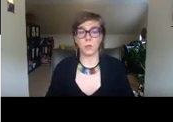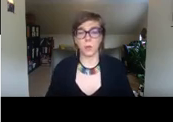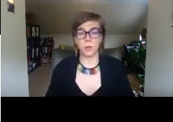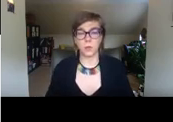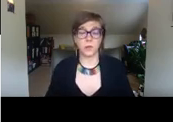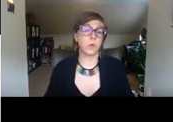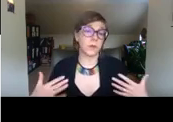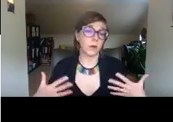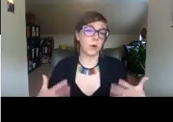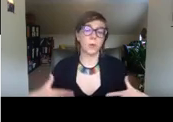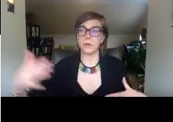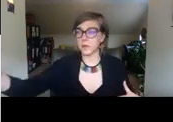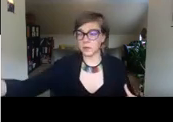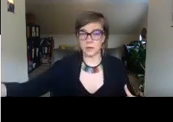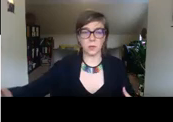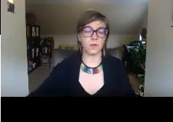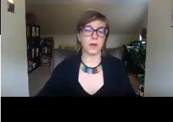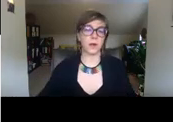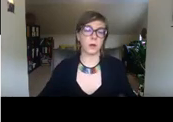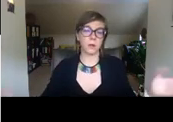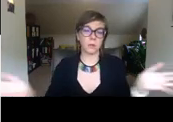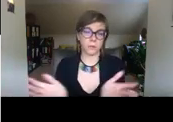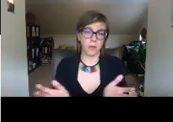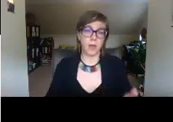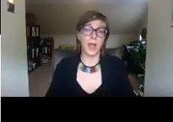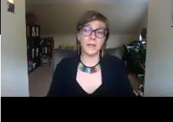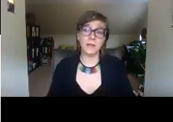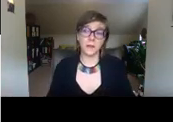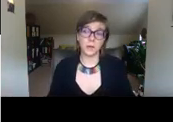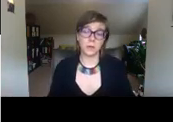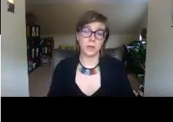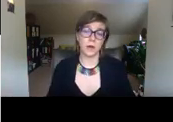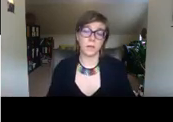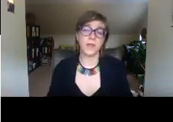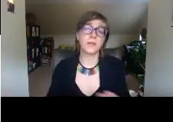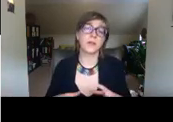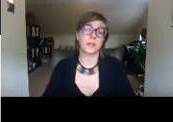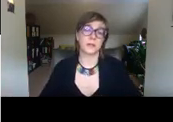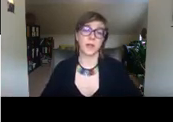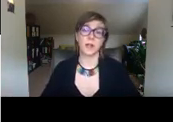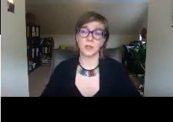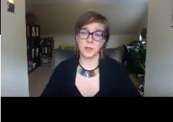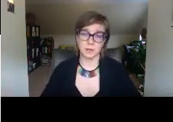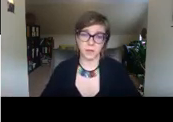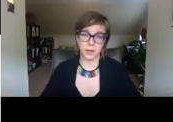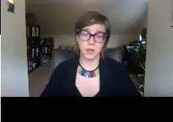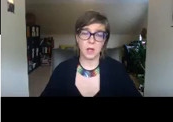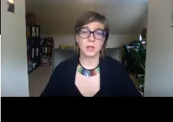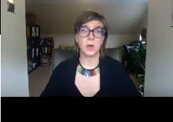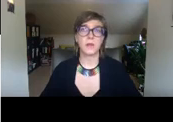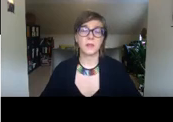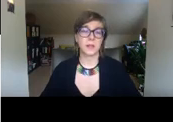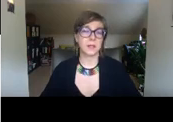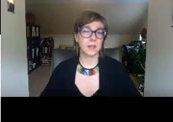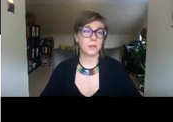now remotely with them when they're home and speaking to their provider at home. And they felt a sense of connection because of that.